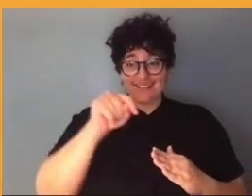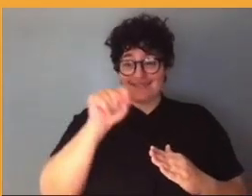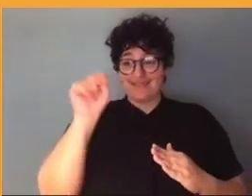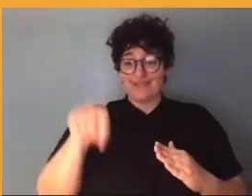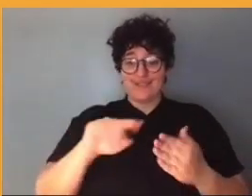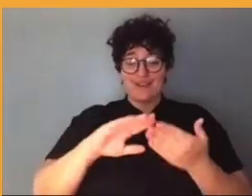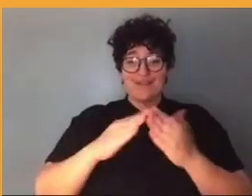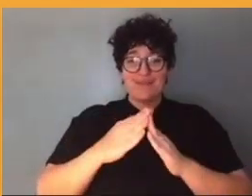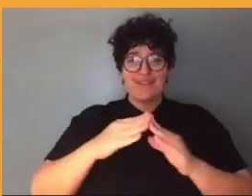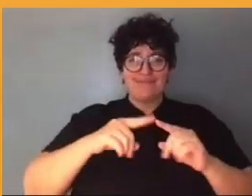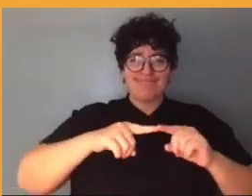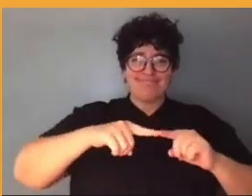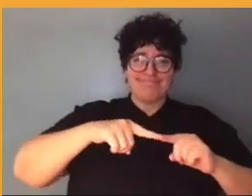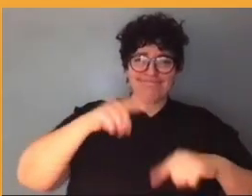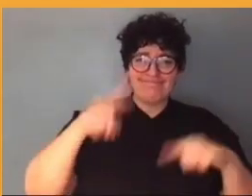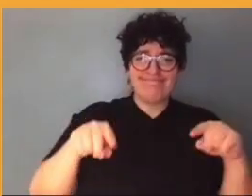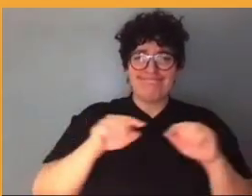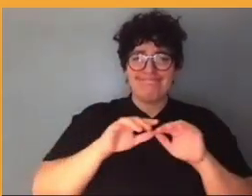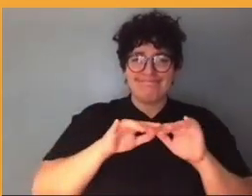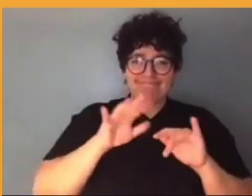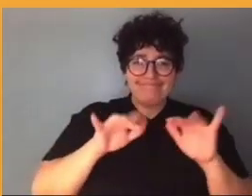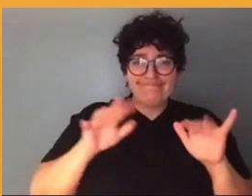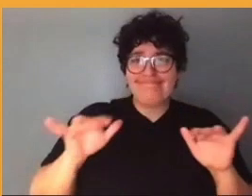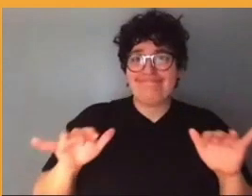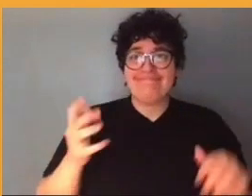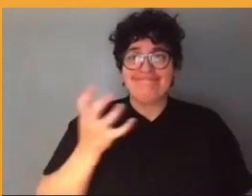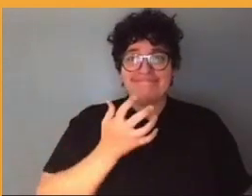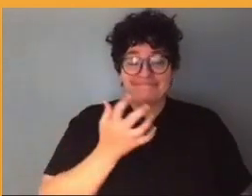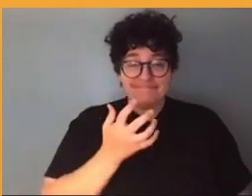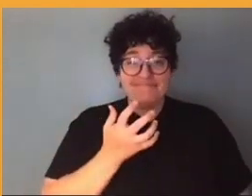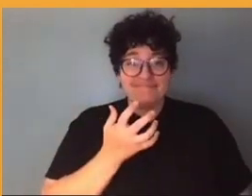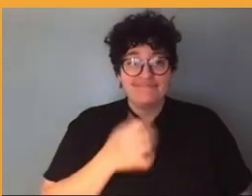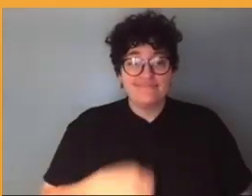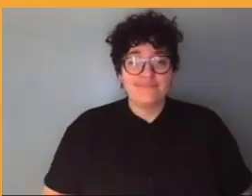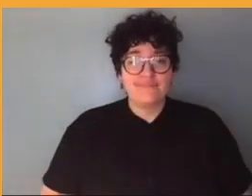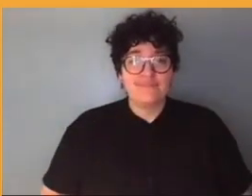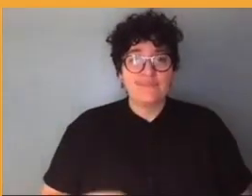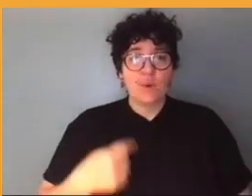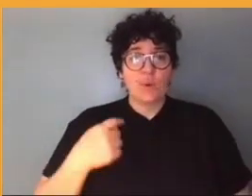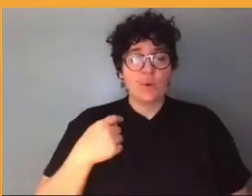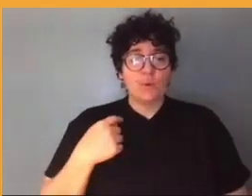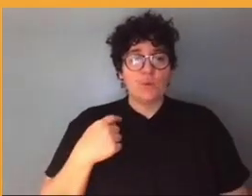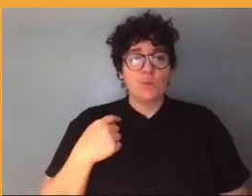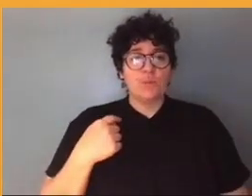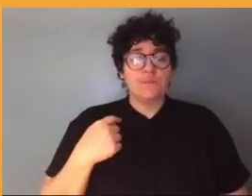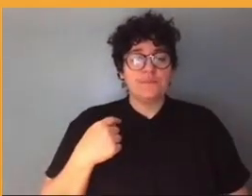diversified, and we've been trying to